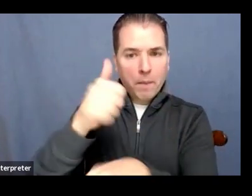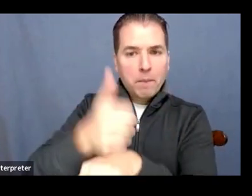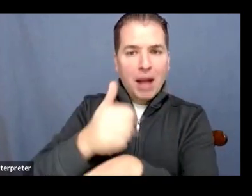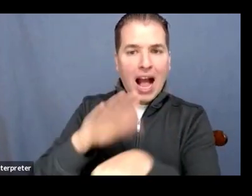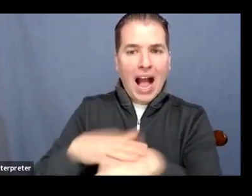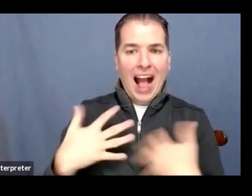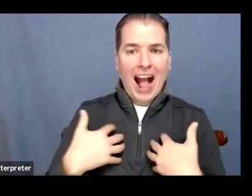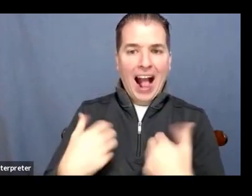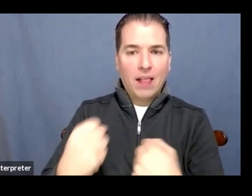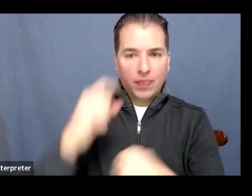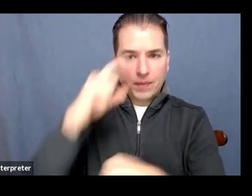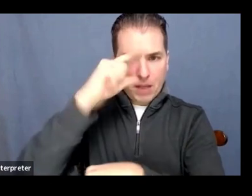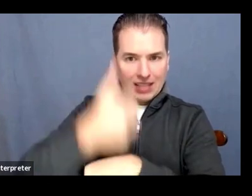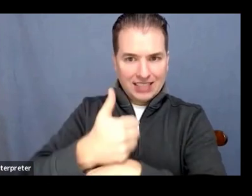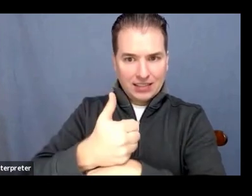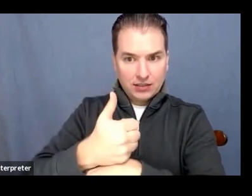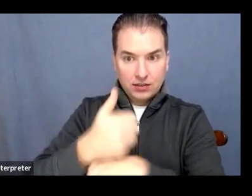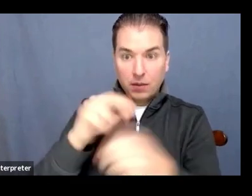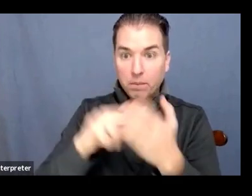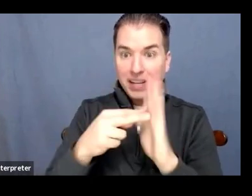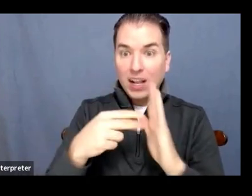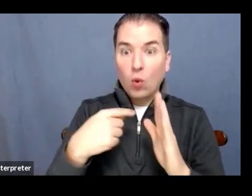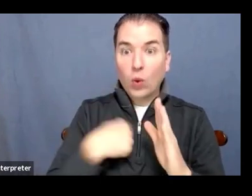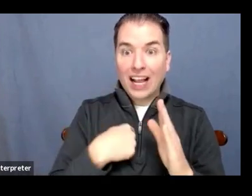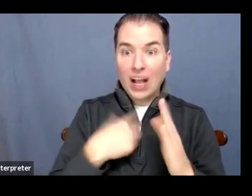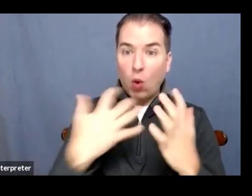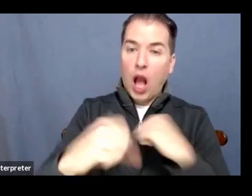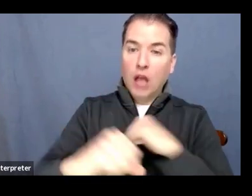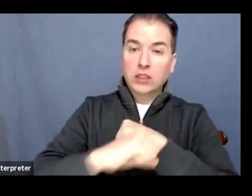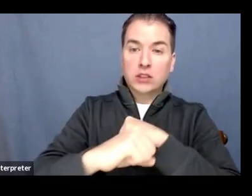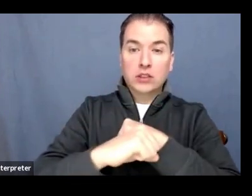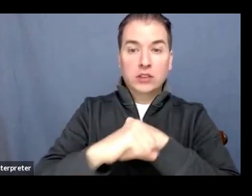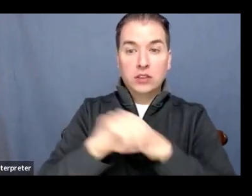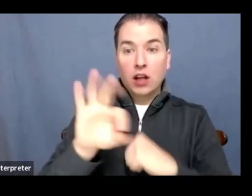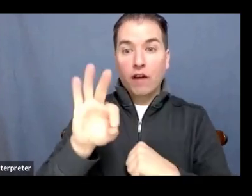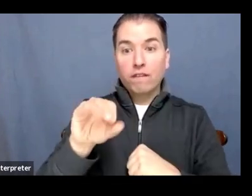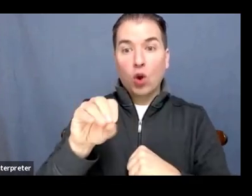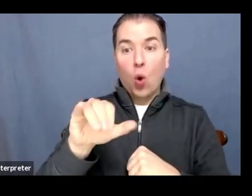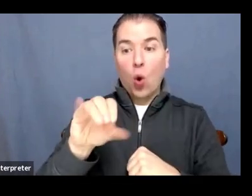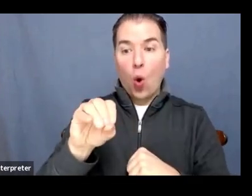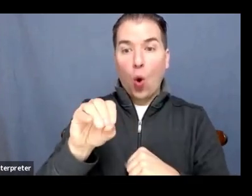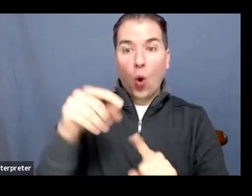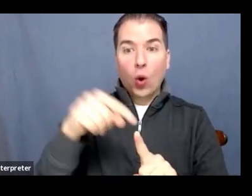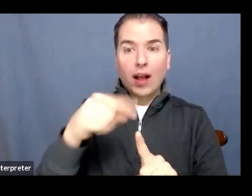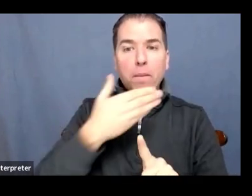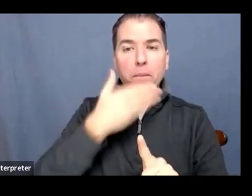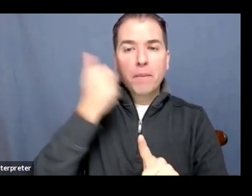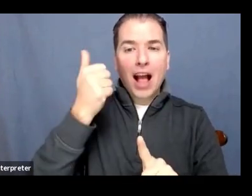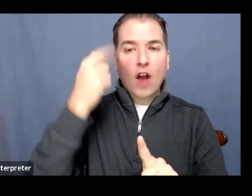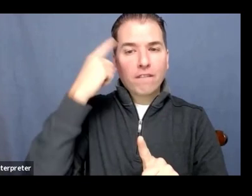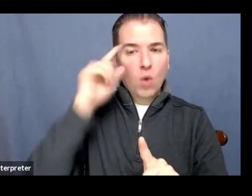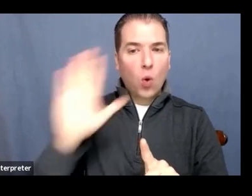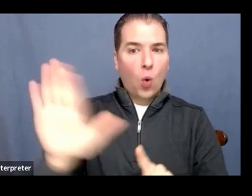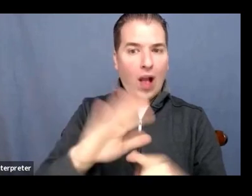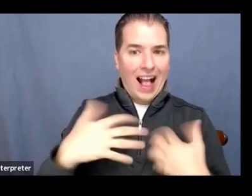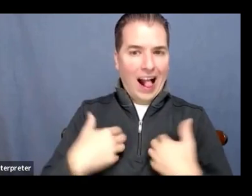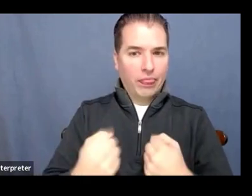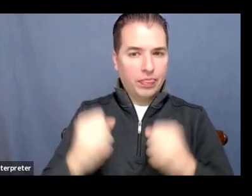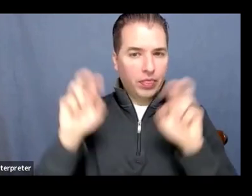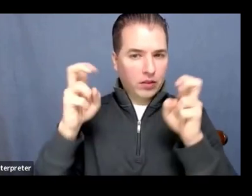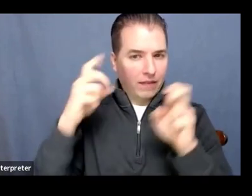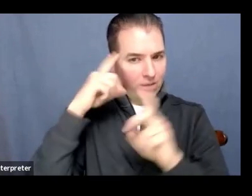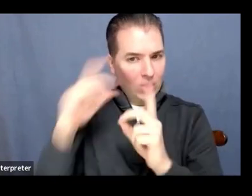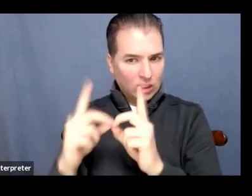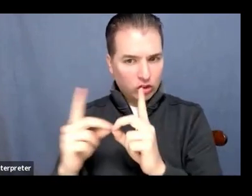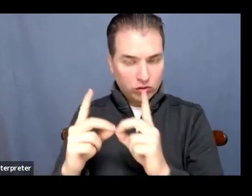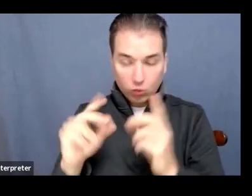healthful dessert type that may not be visible or available at this point. So today,